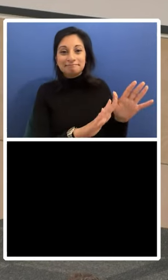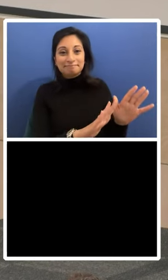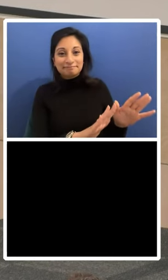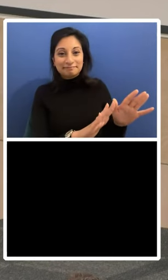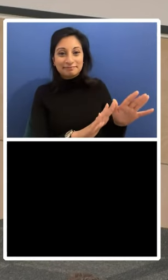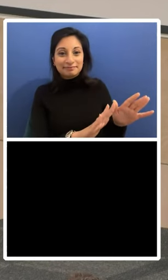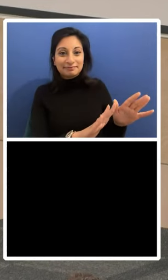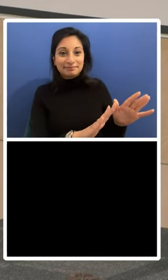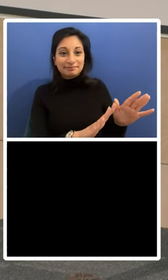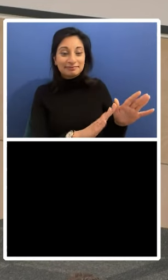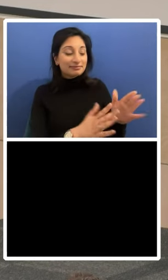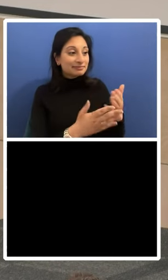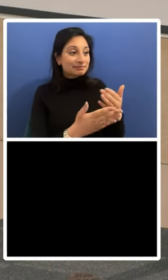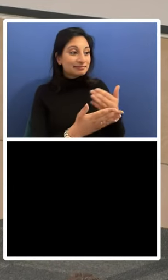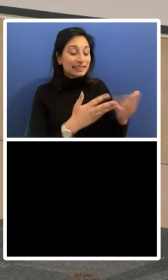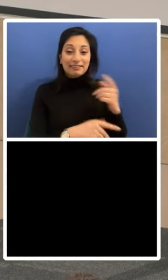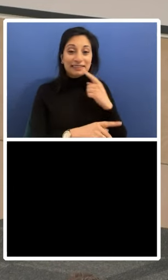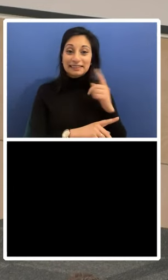never mentioned it again.